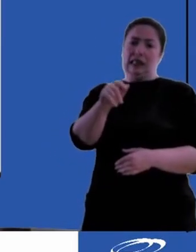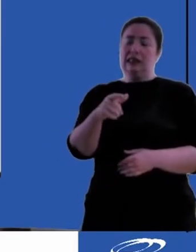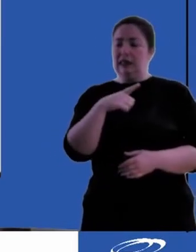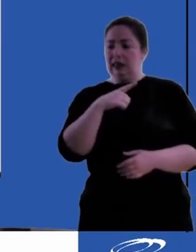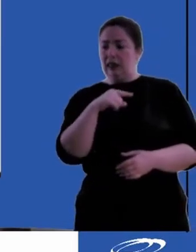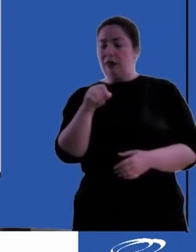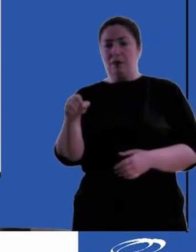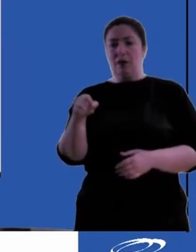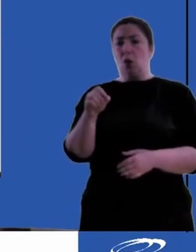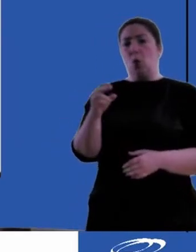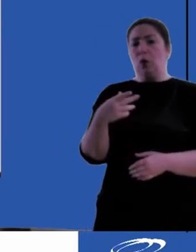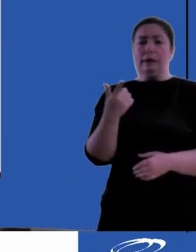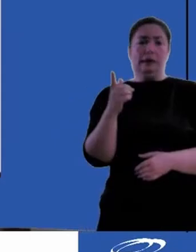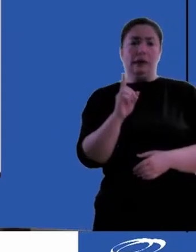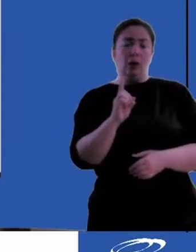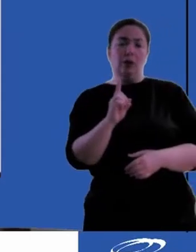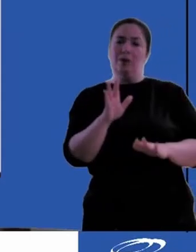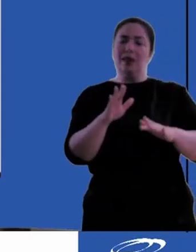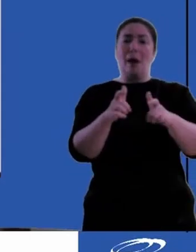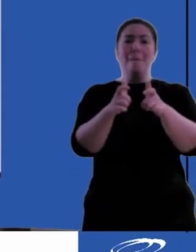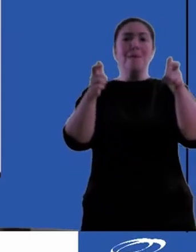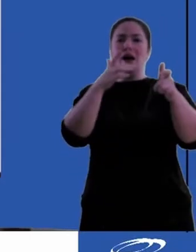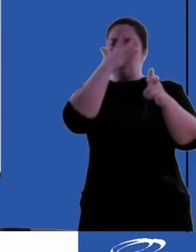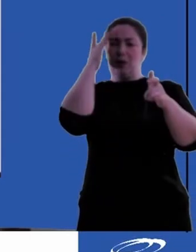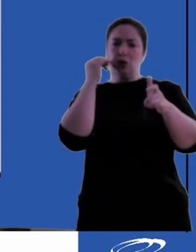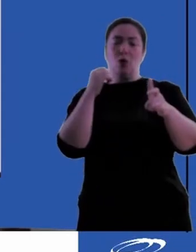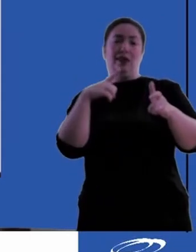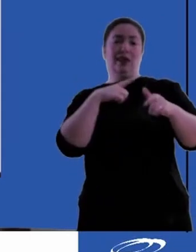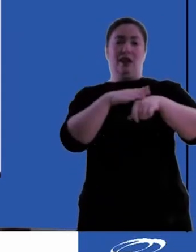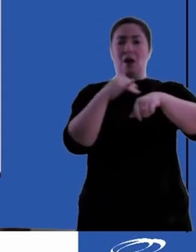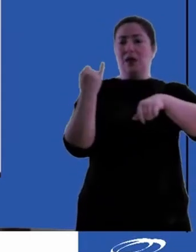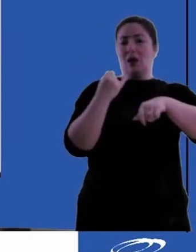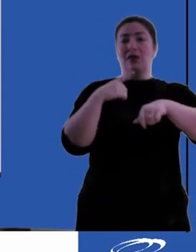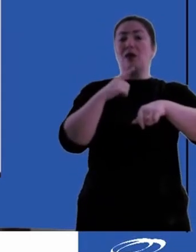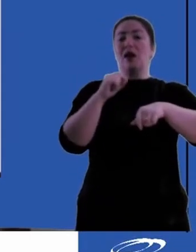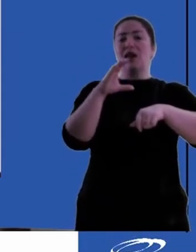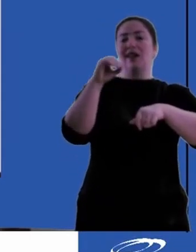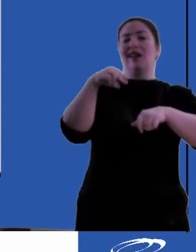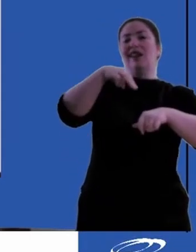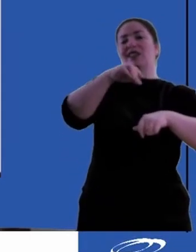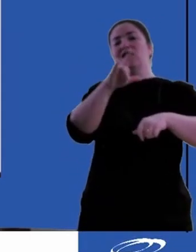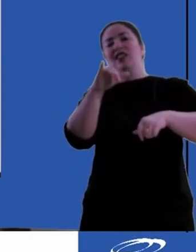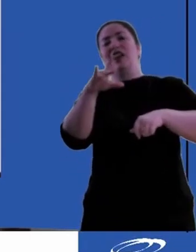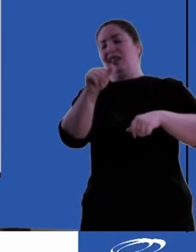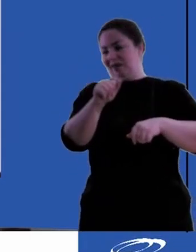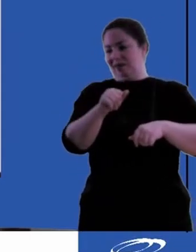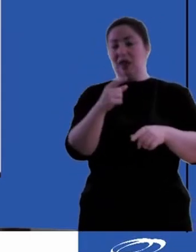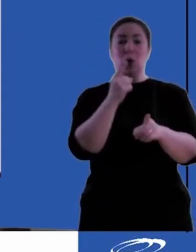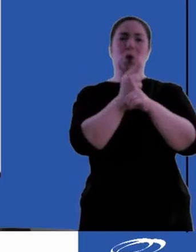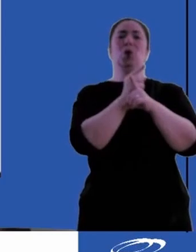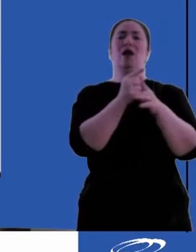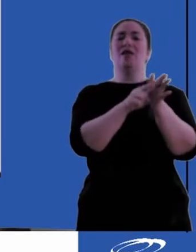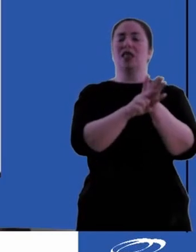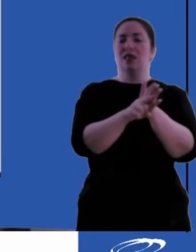for periprosthetic joint infection diagnosis. It's for testing synovial fluid. And so we asked the question, how would it perform in